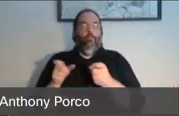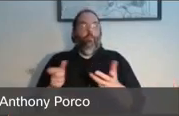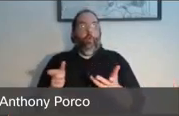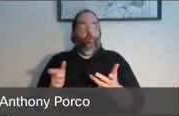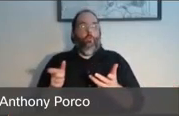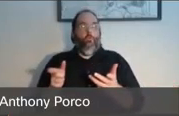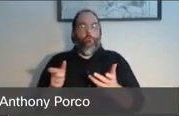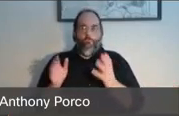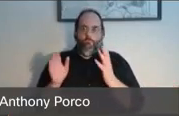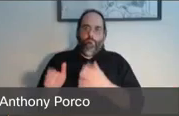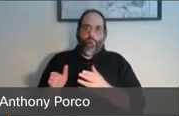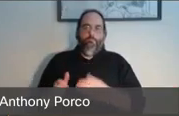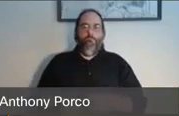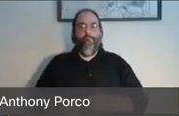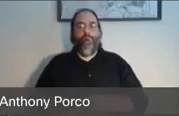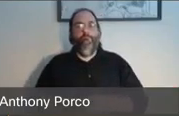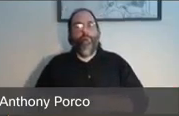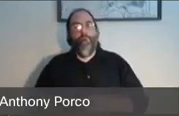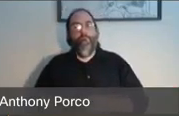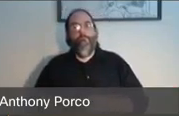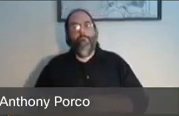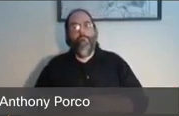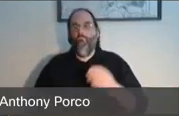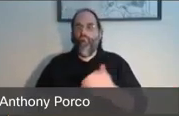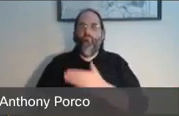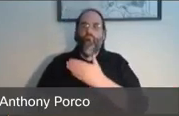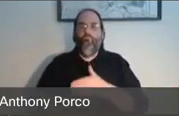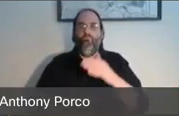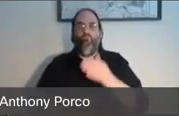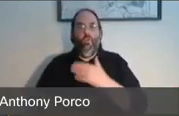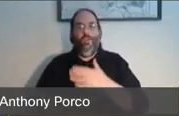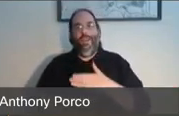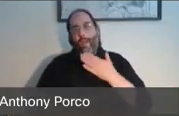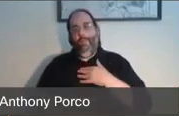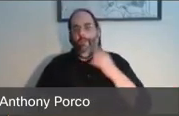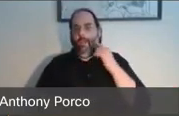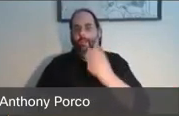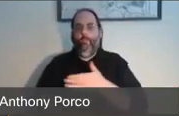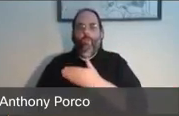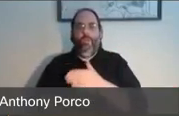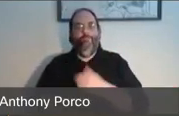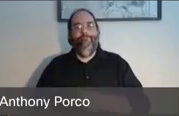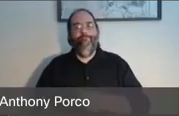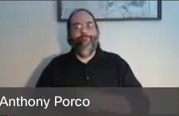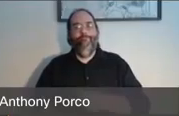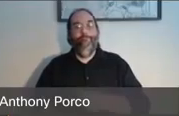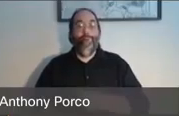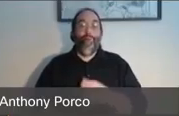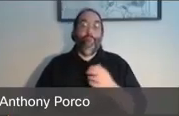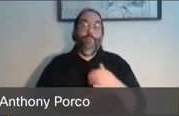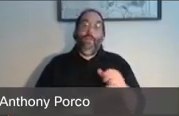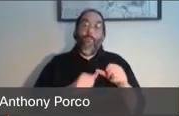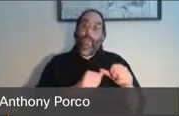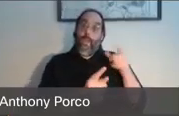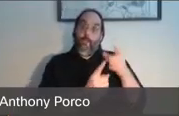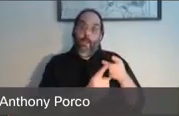to change. part of maintaining the